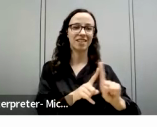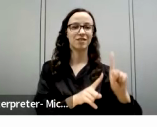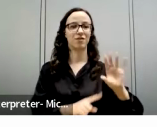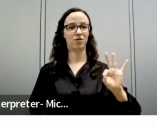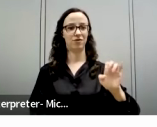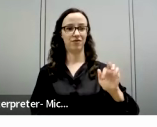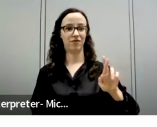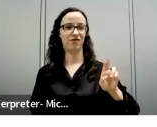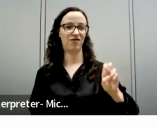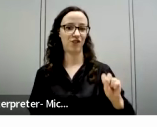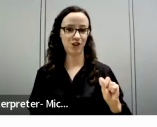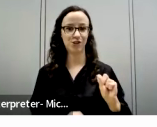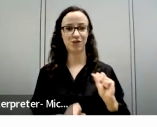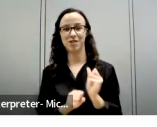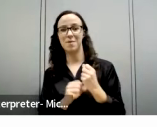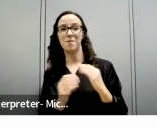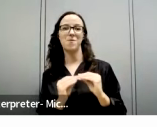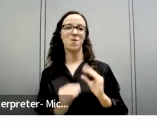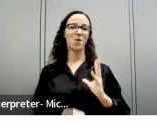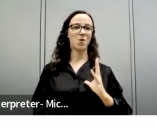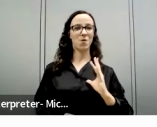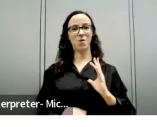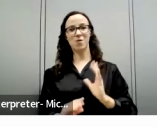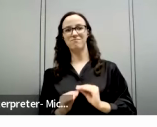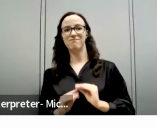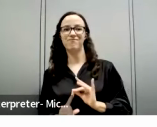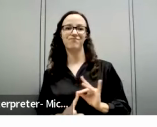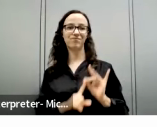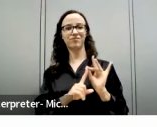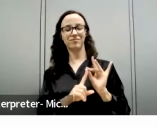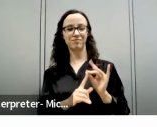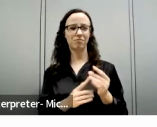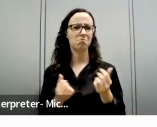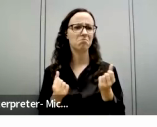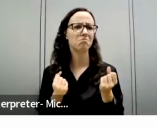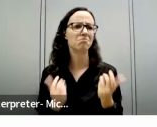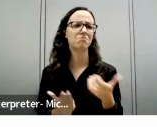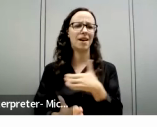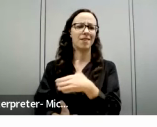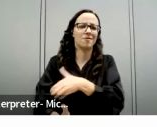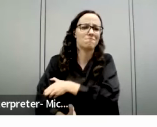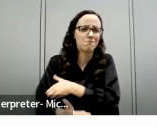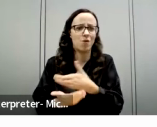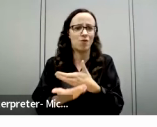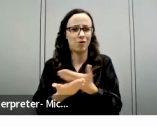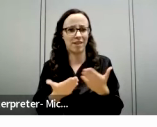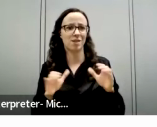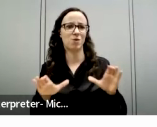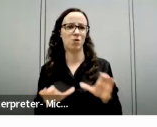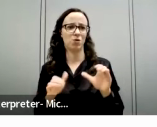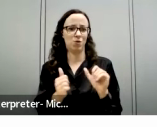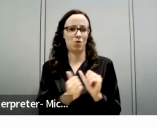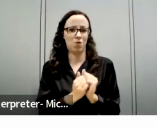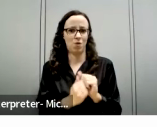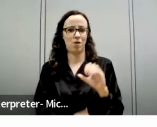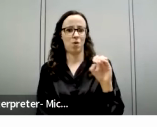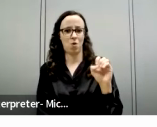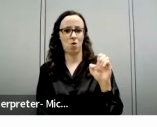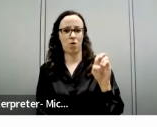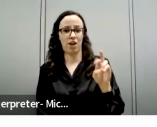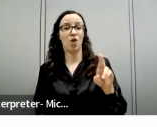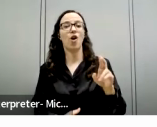make something even cooler, right? There's a lot of other powerful things you can do with OER if you take advantage of the